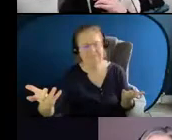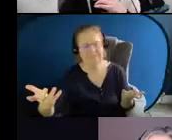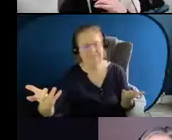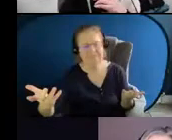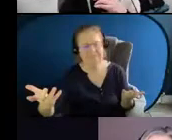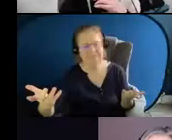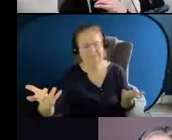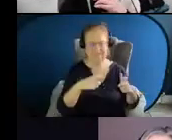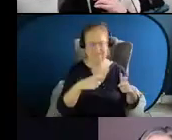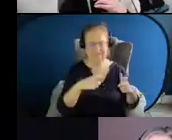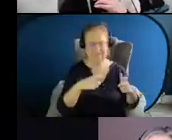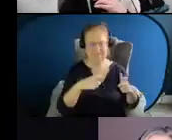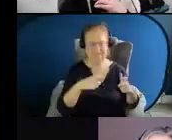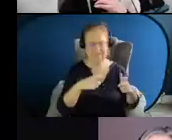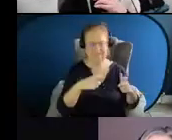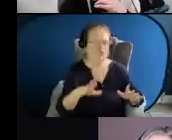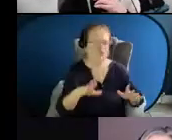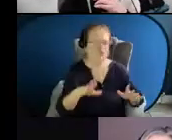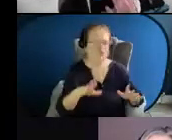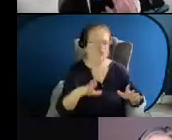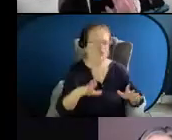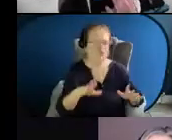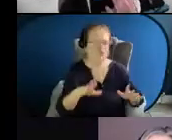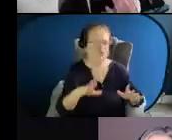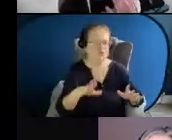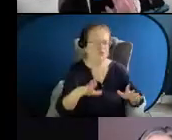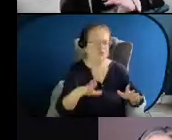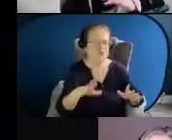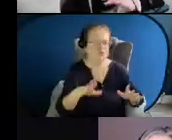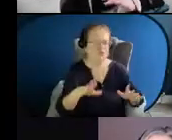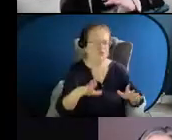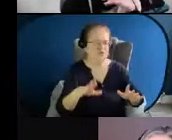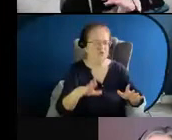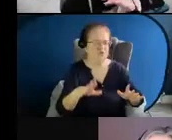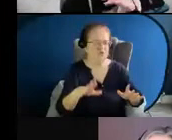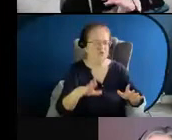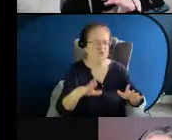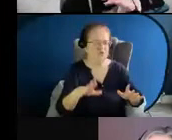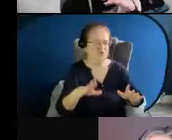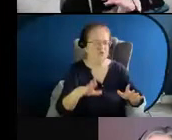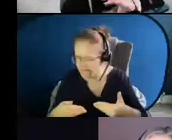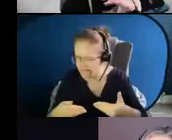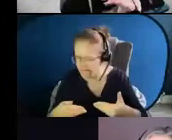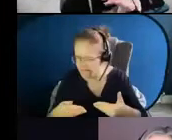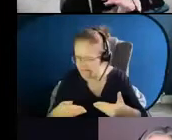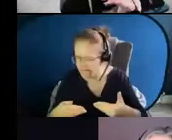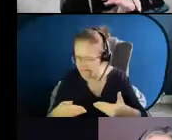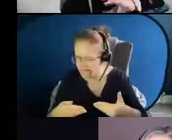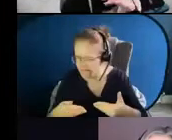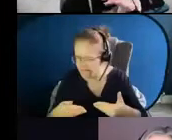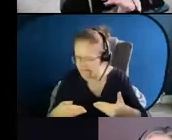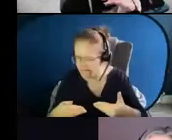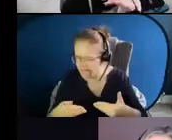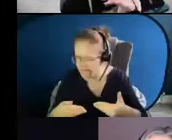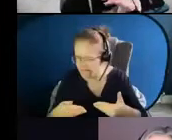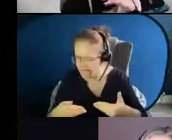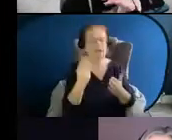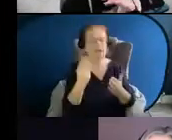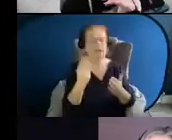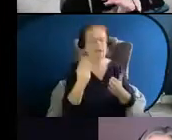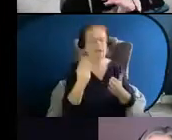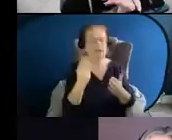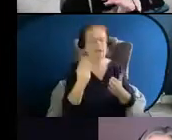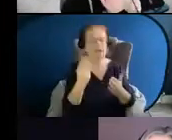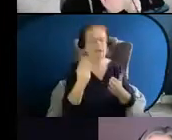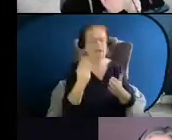go back and either look at reverse design, you know, reverse technology, which is always problematic, mm-hmm. or we have to build the technology from scratch again,